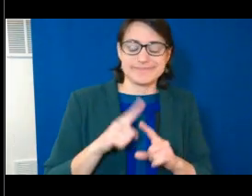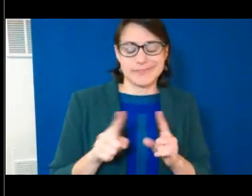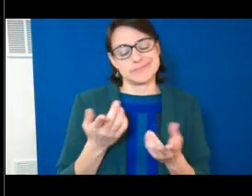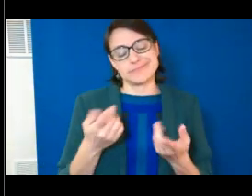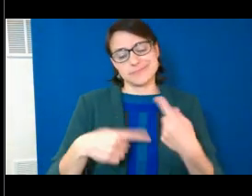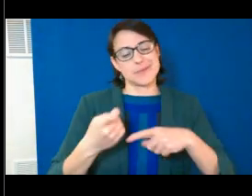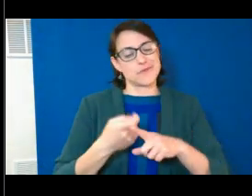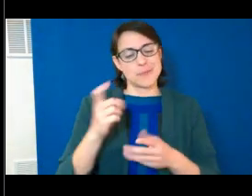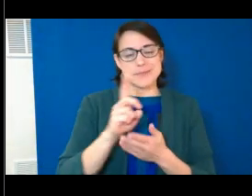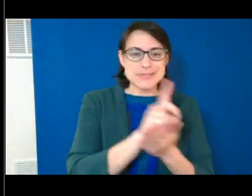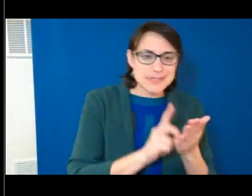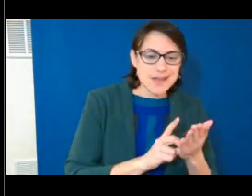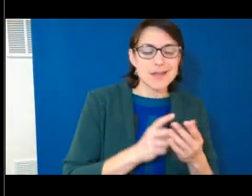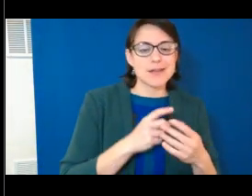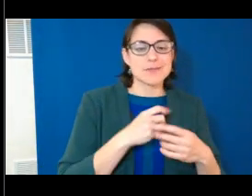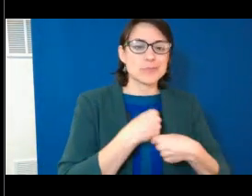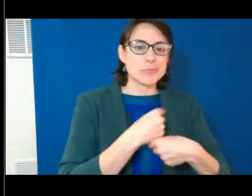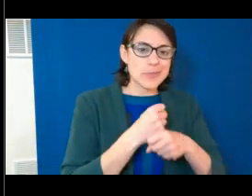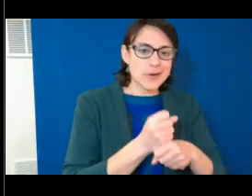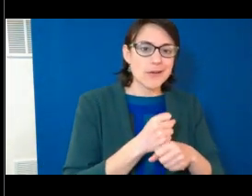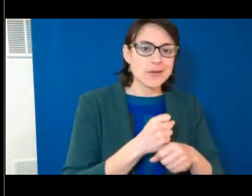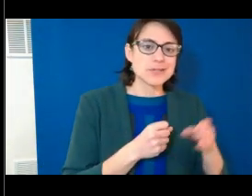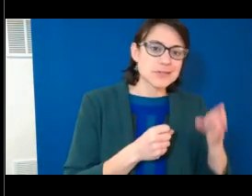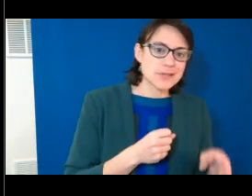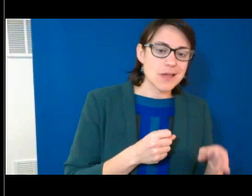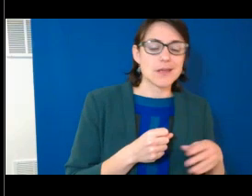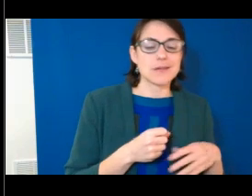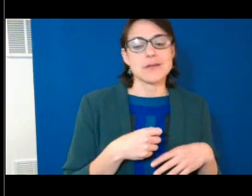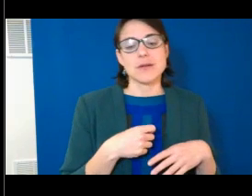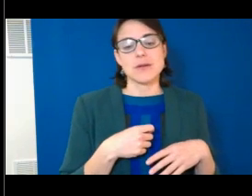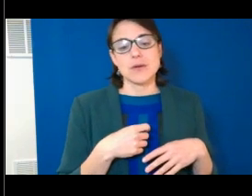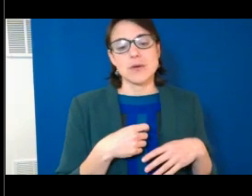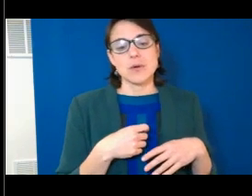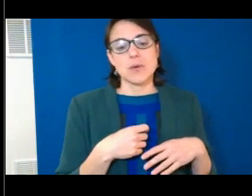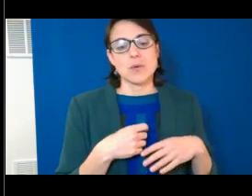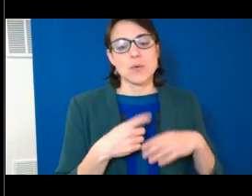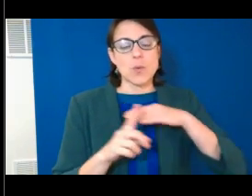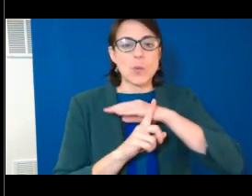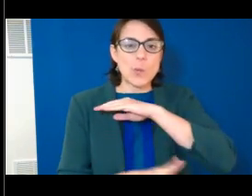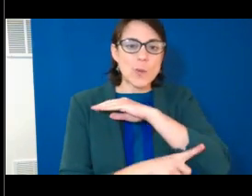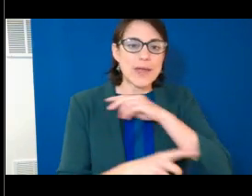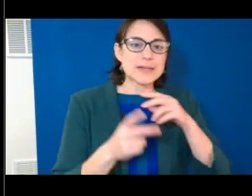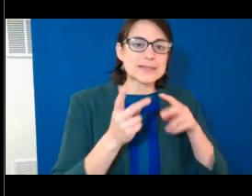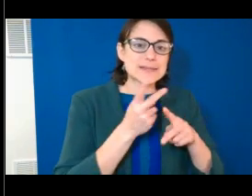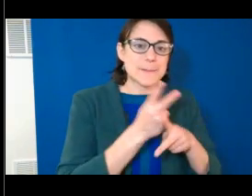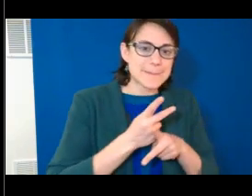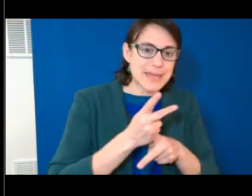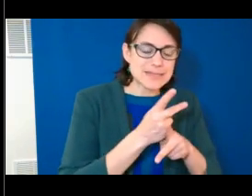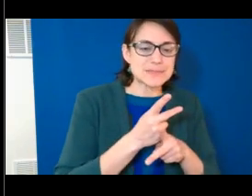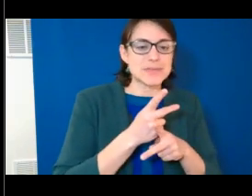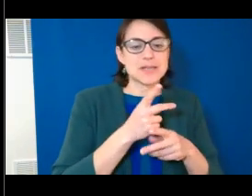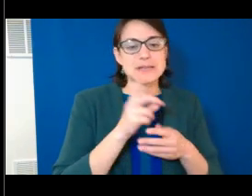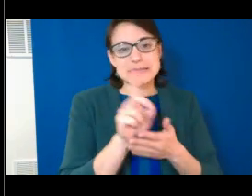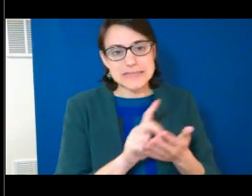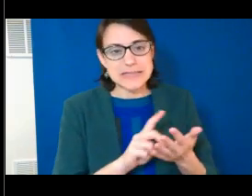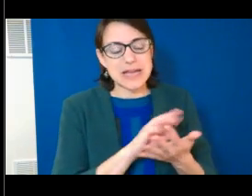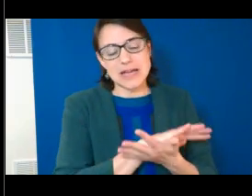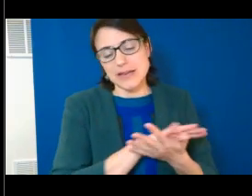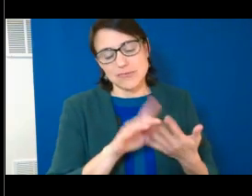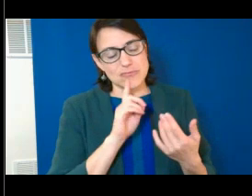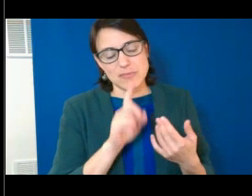the production side, the waste management, the disposal, the whole spectrum is pretty complex and